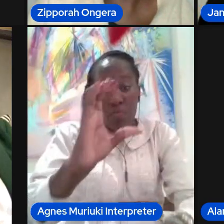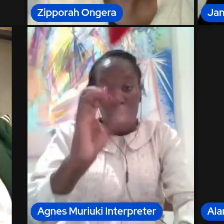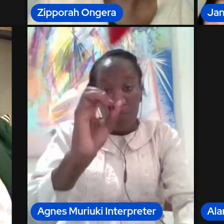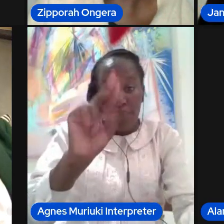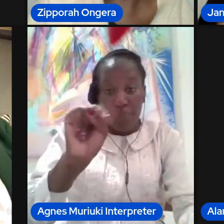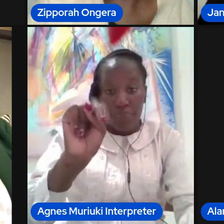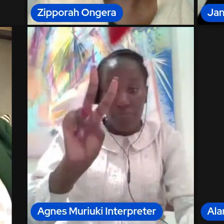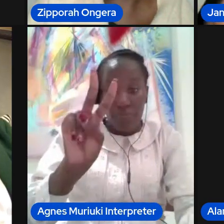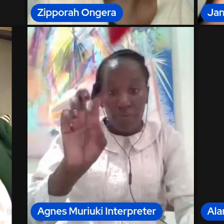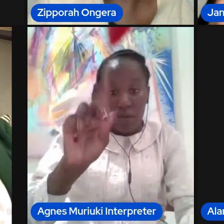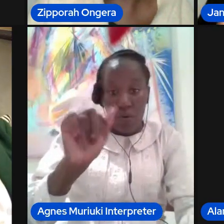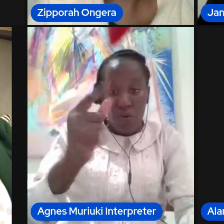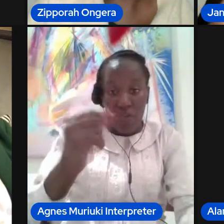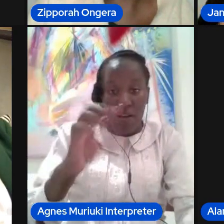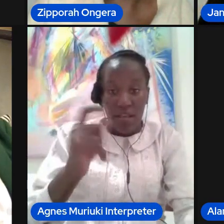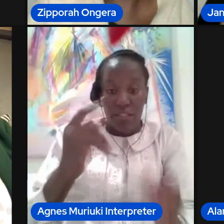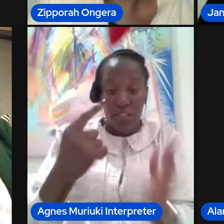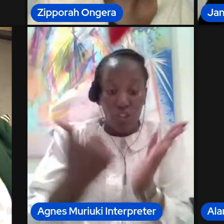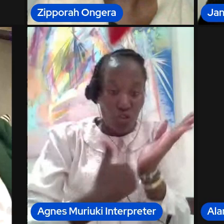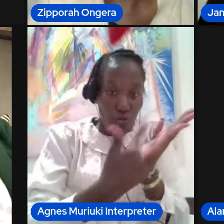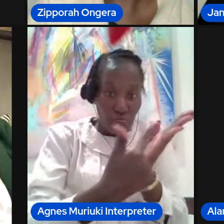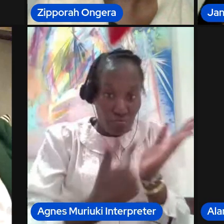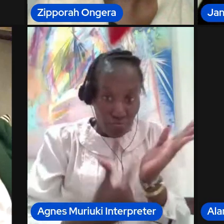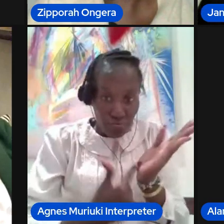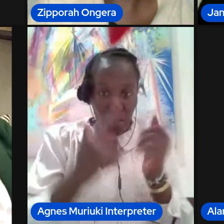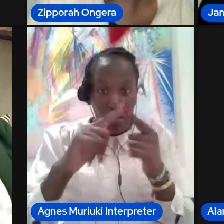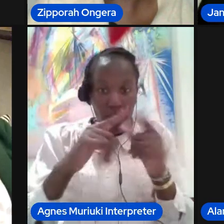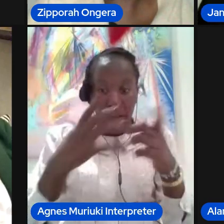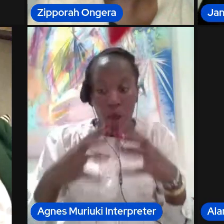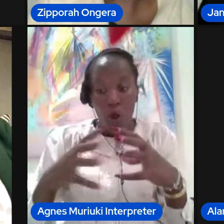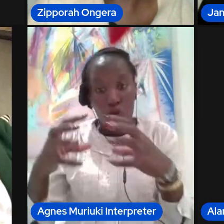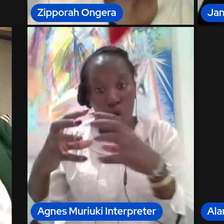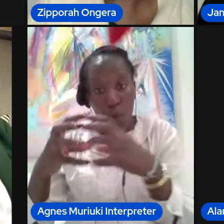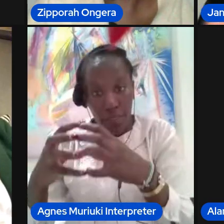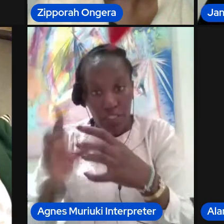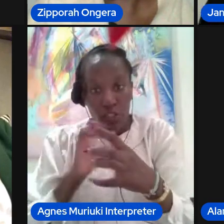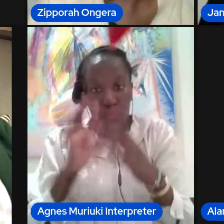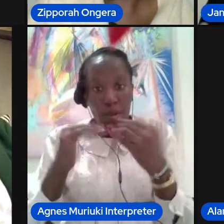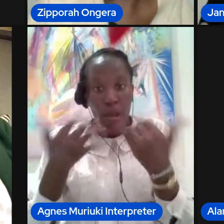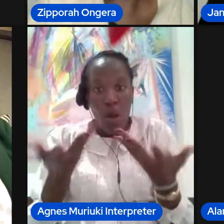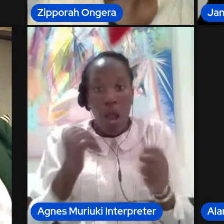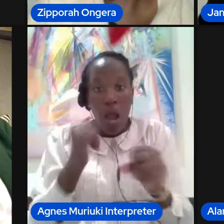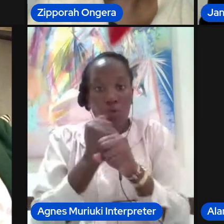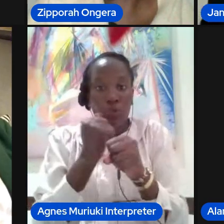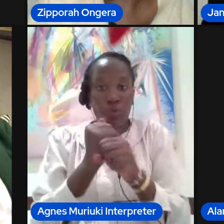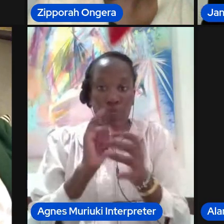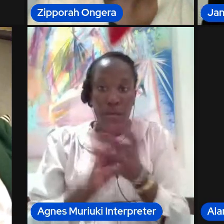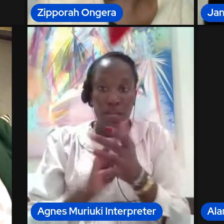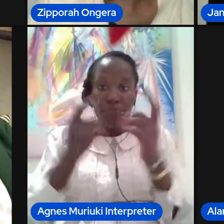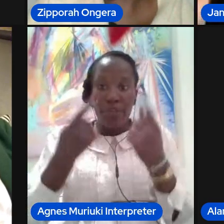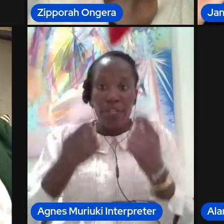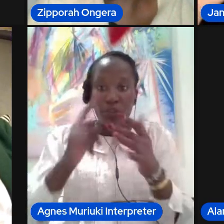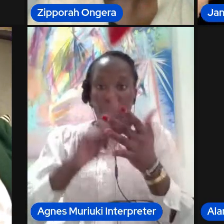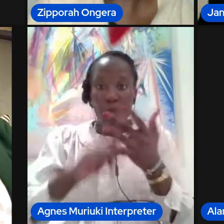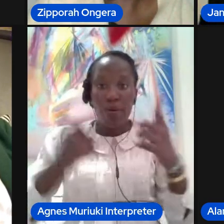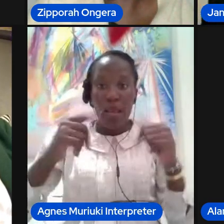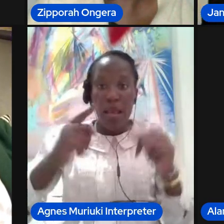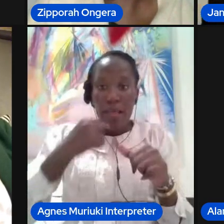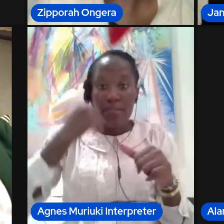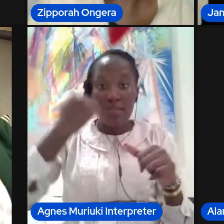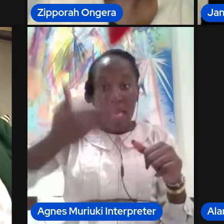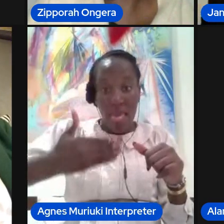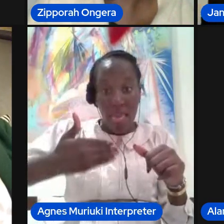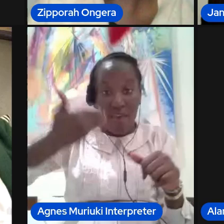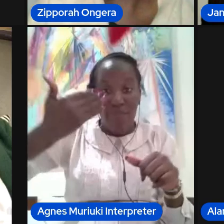this community, there are people who need to feel like they're part and parcel of you. So how do you do it? I want you to try this. Let's say every Wednesday you're going to